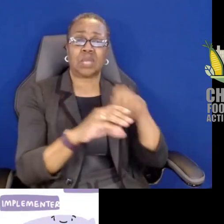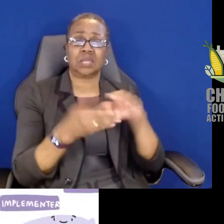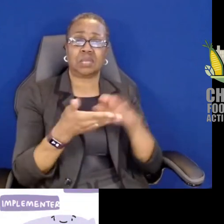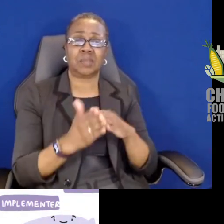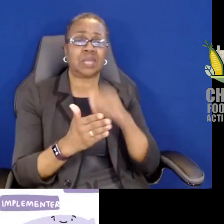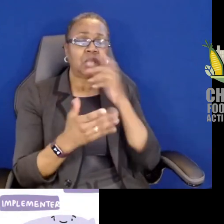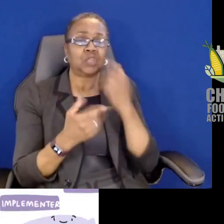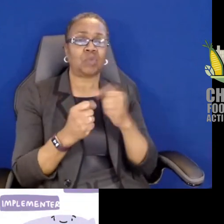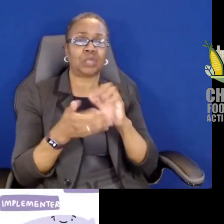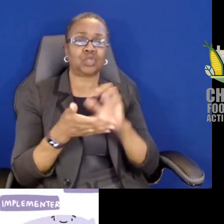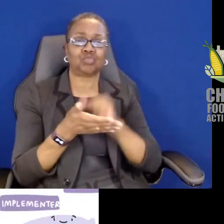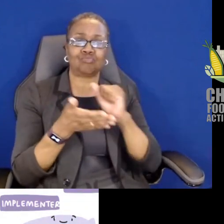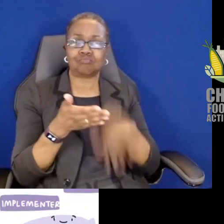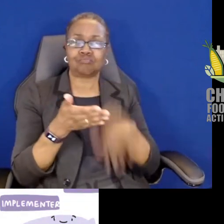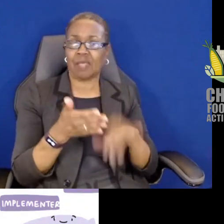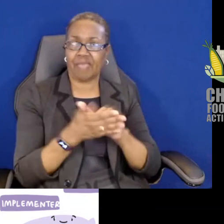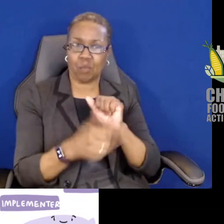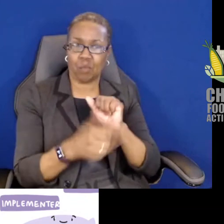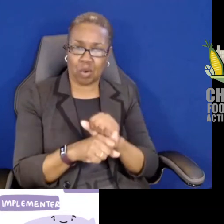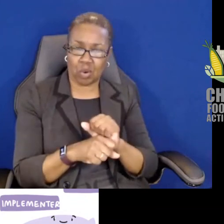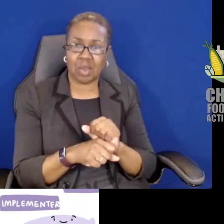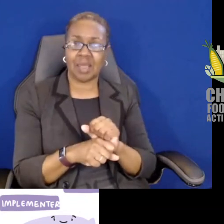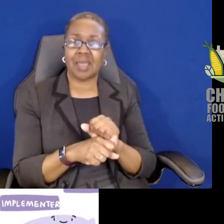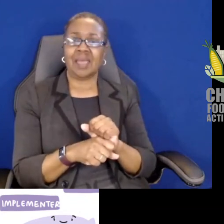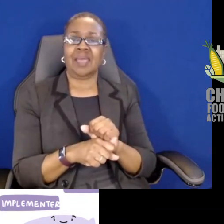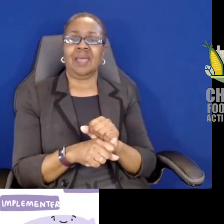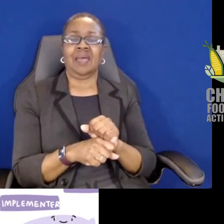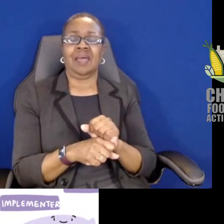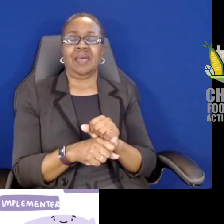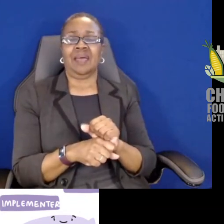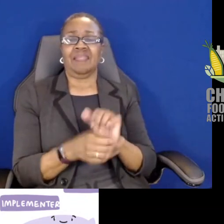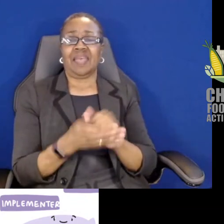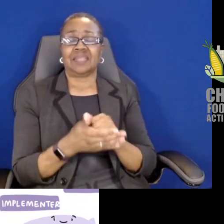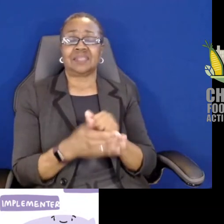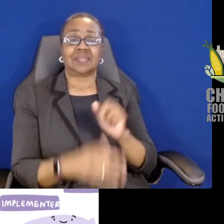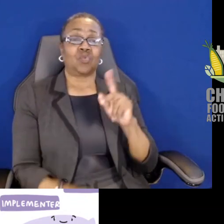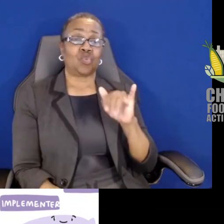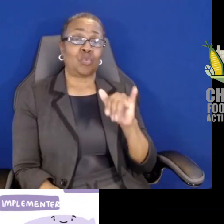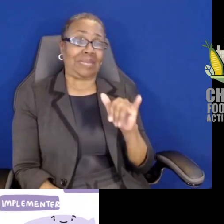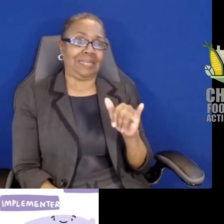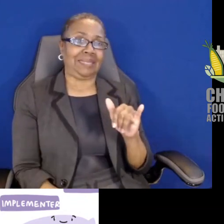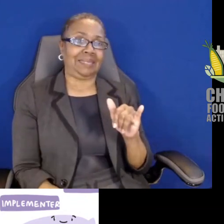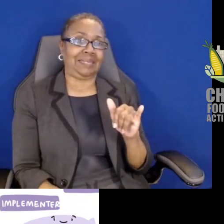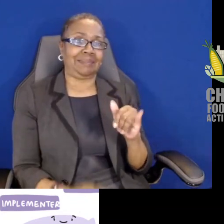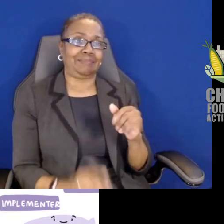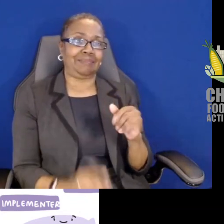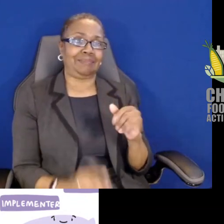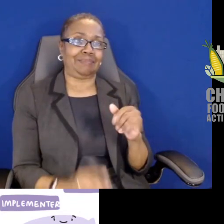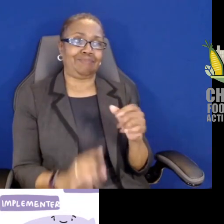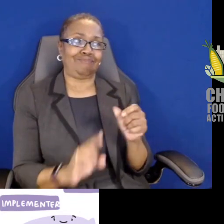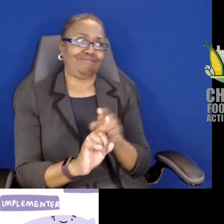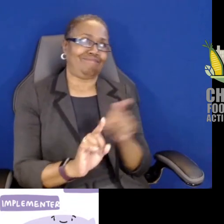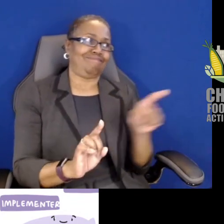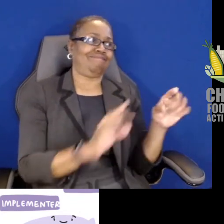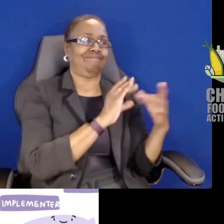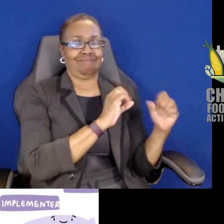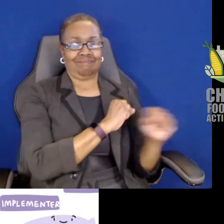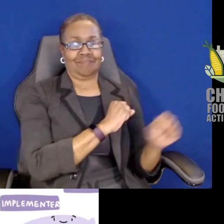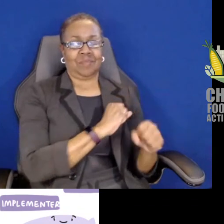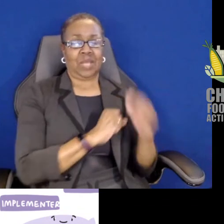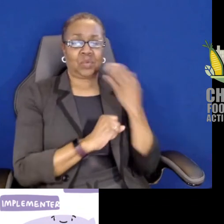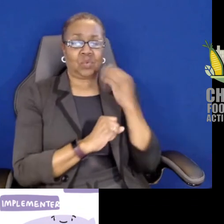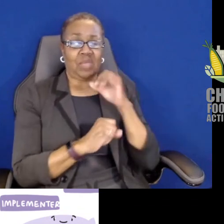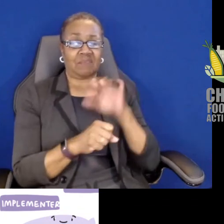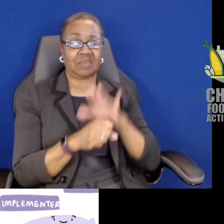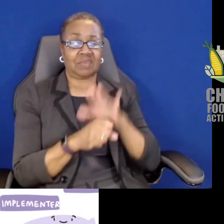away from that work. So that's, I guess, a Ruby tangent of sorts. I don't know if we have time for one more